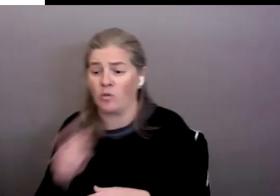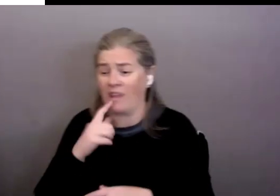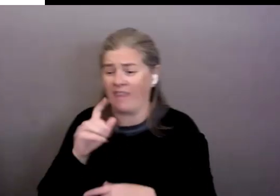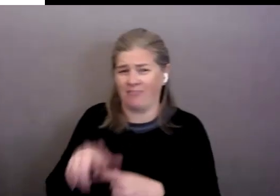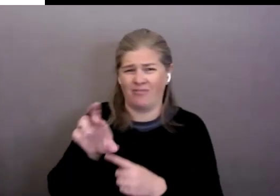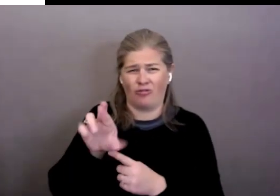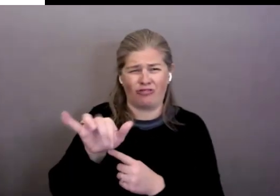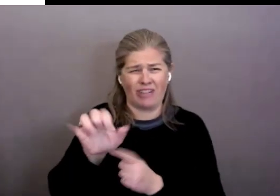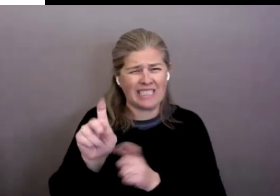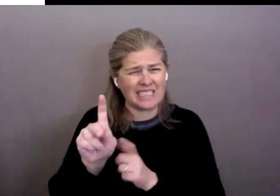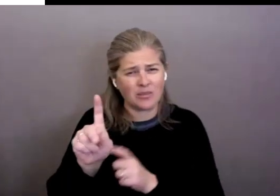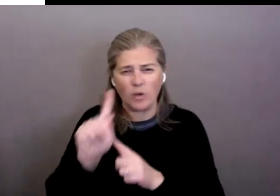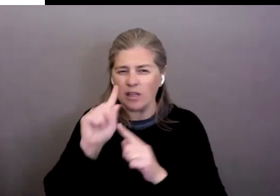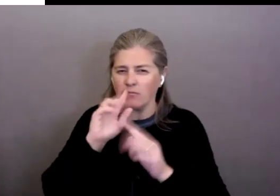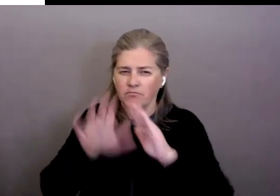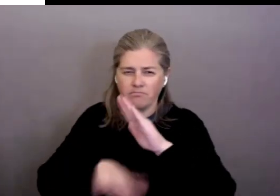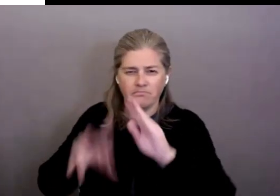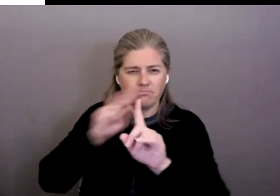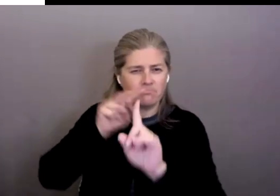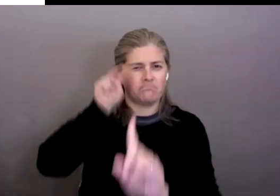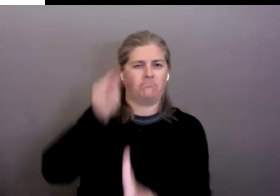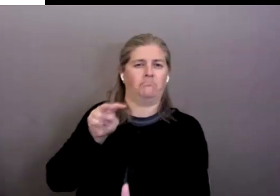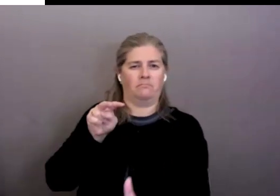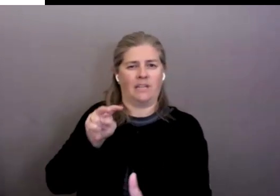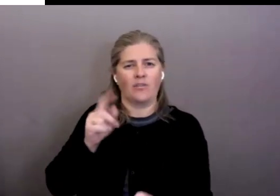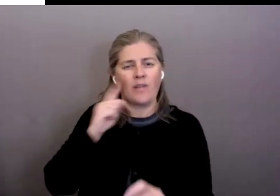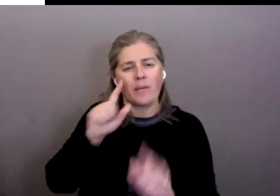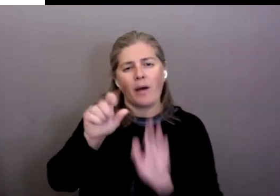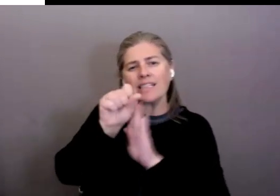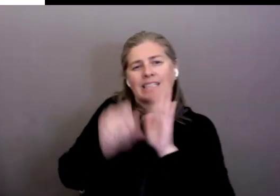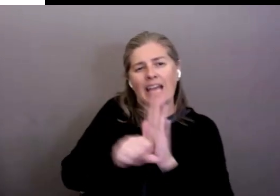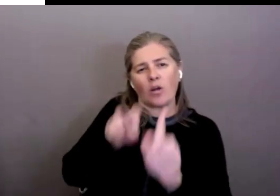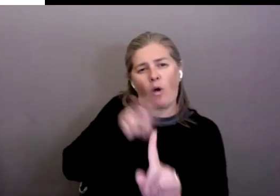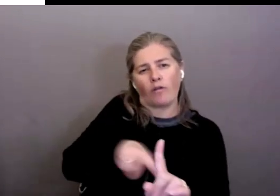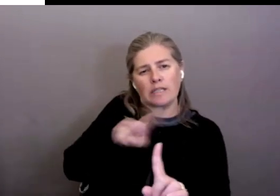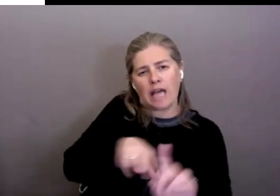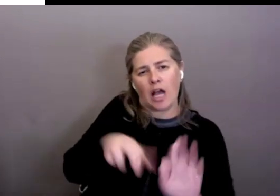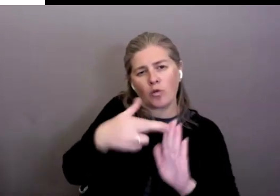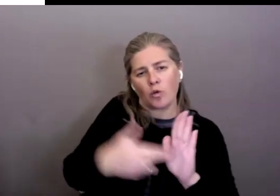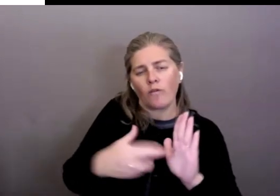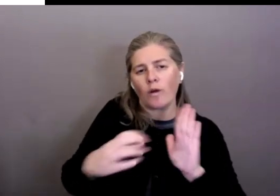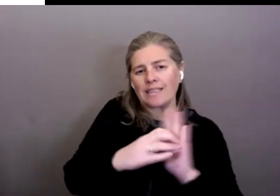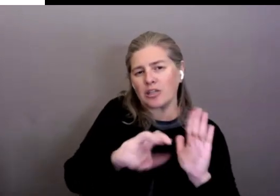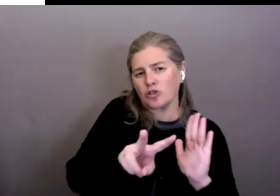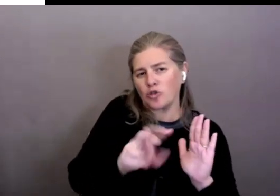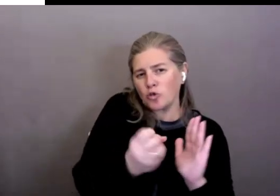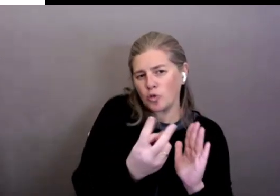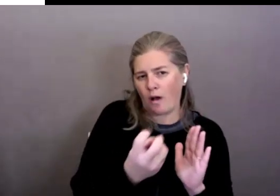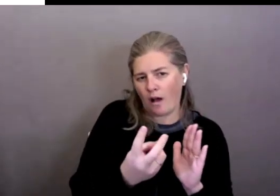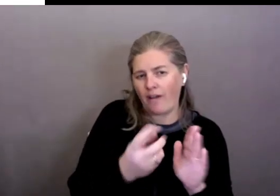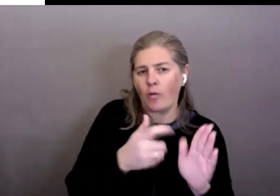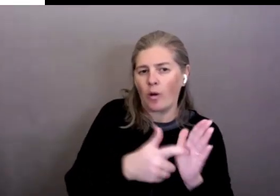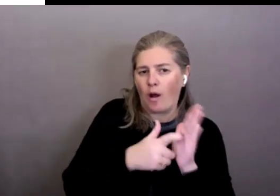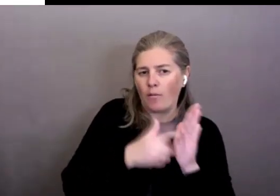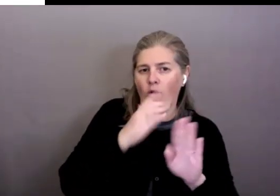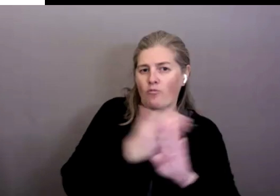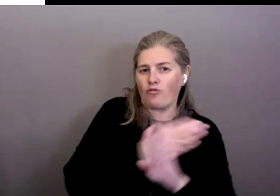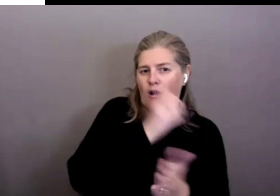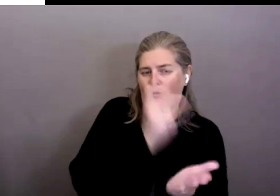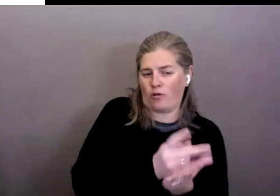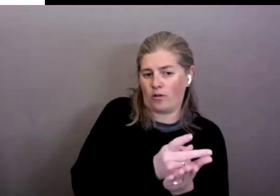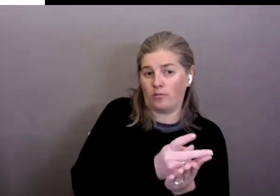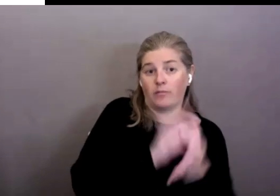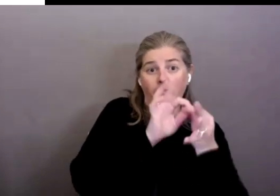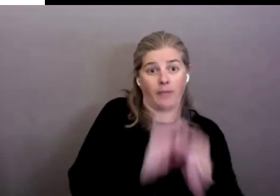really foundational when thinking about the state oversight rule for Section 212 and the requirement of prior approval. So as a matter of